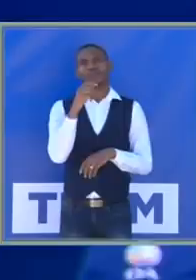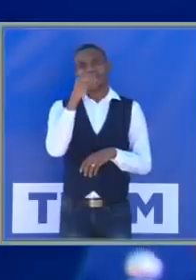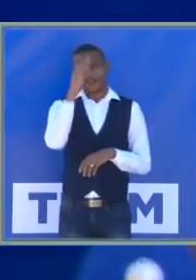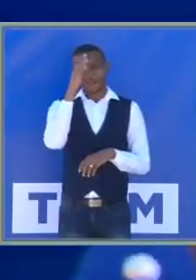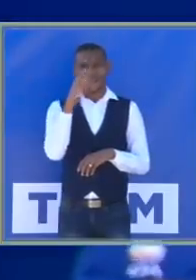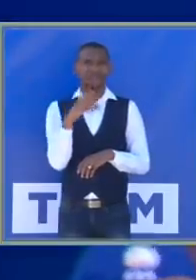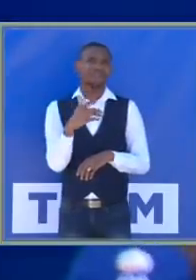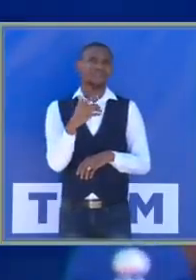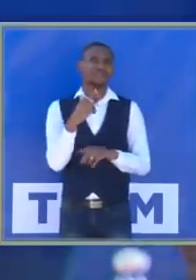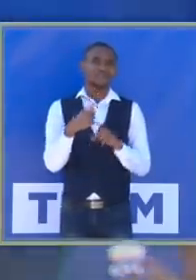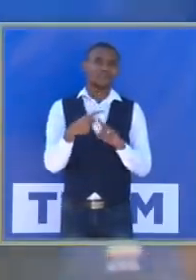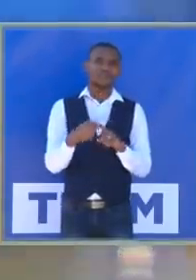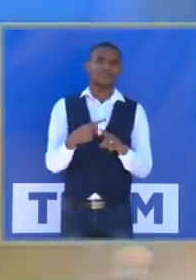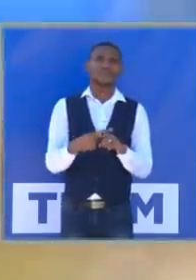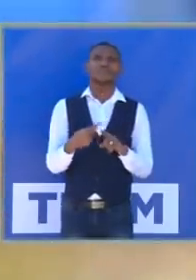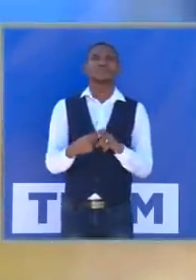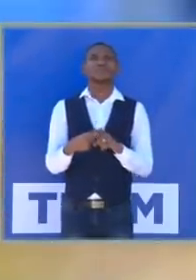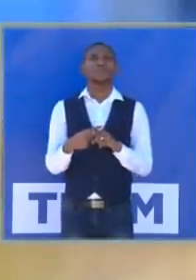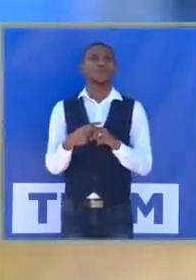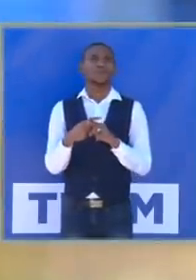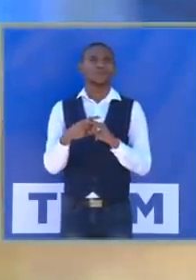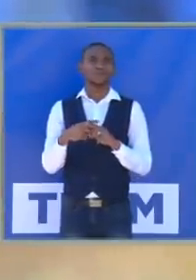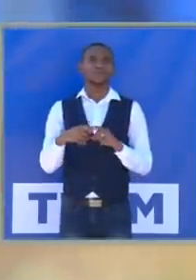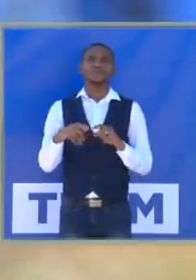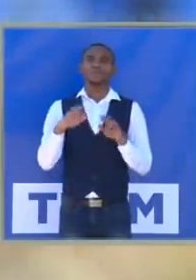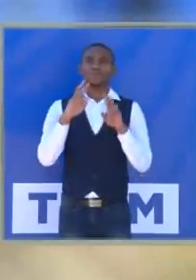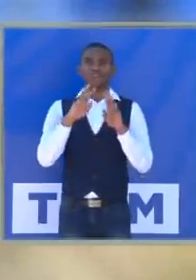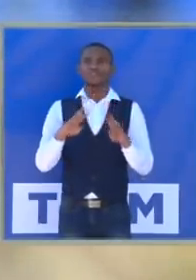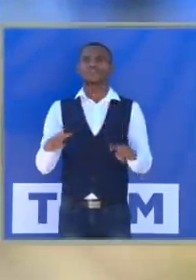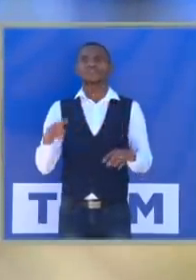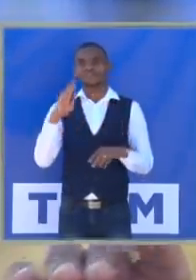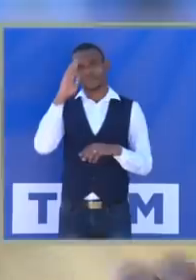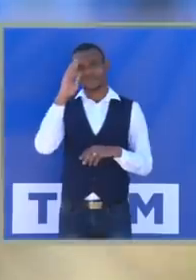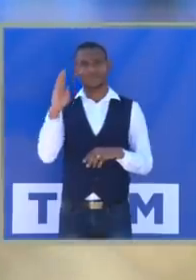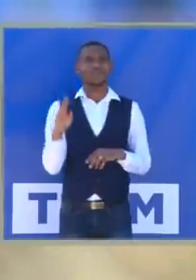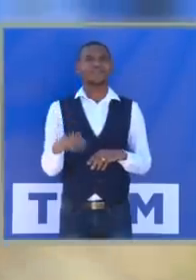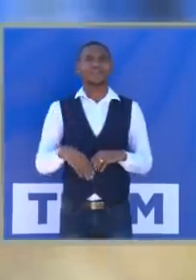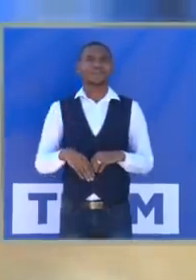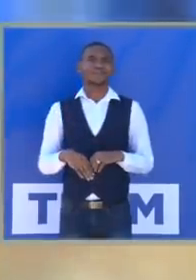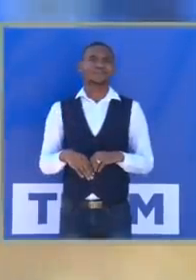molweni, assalamu alaikum, shalom, namaste, hola.